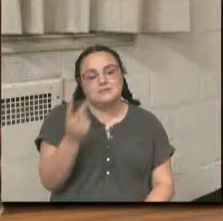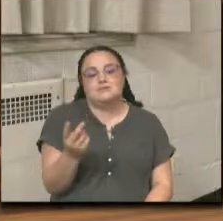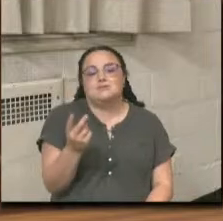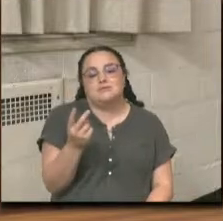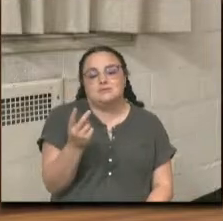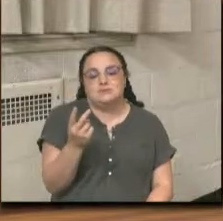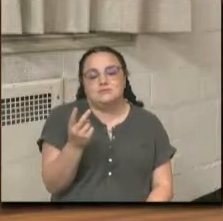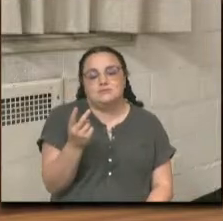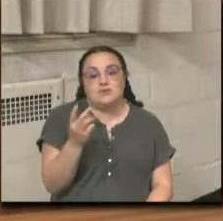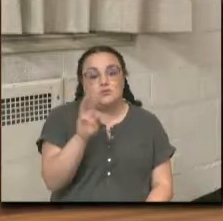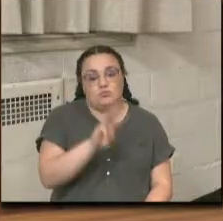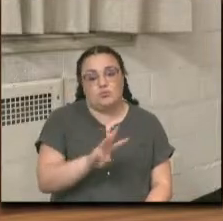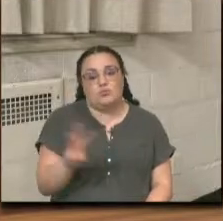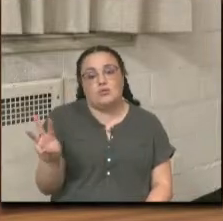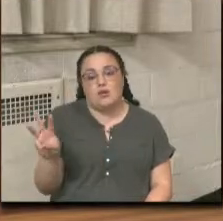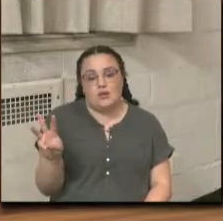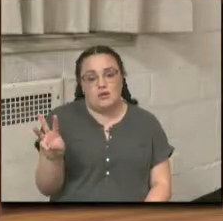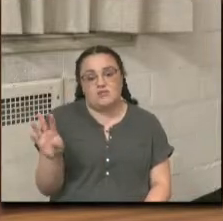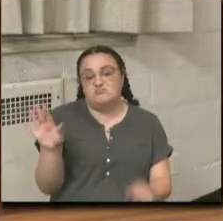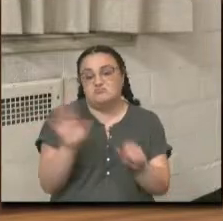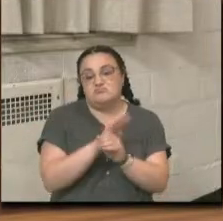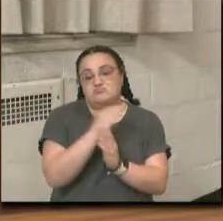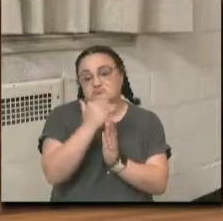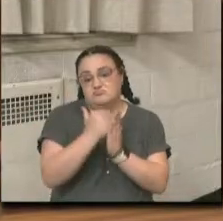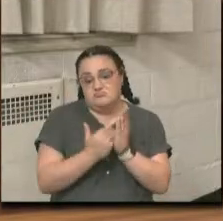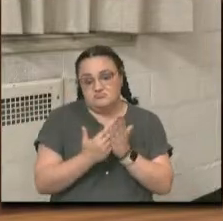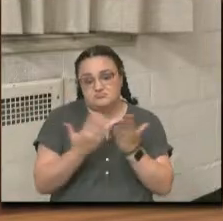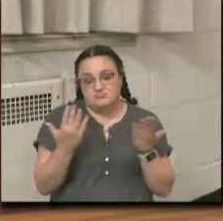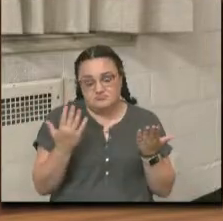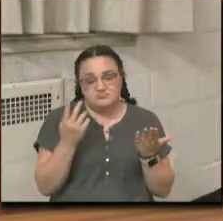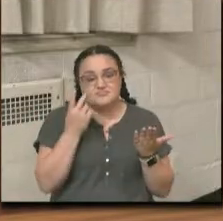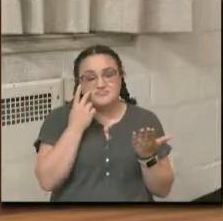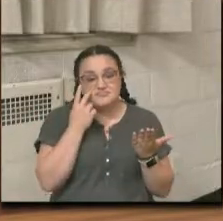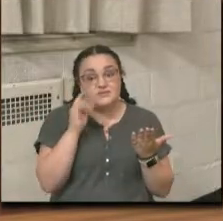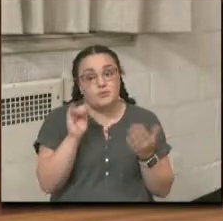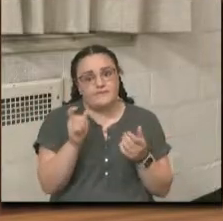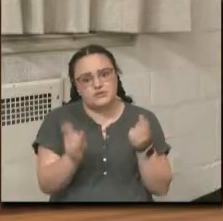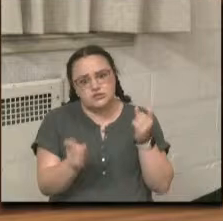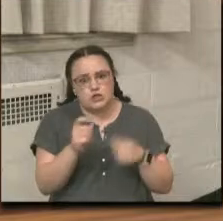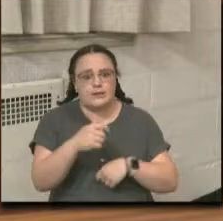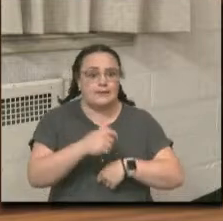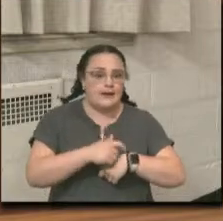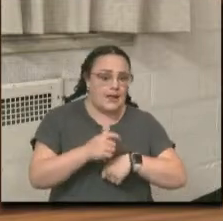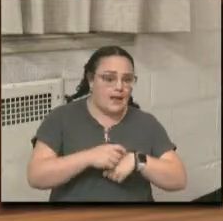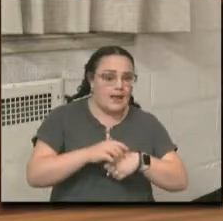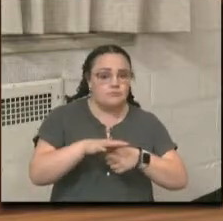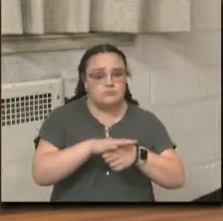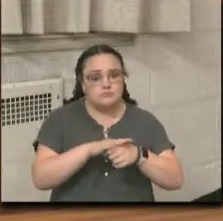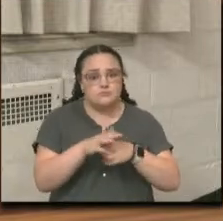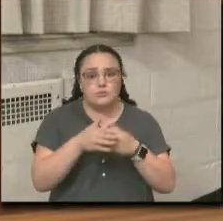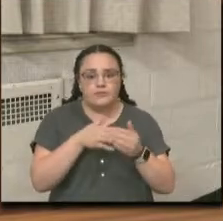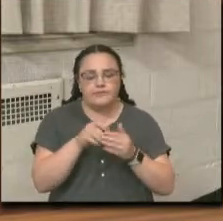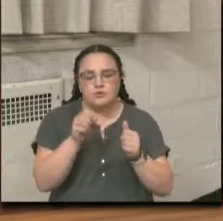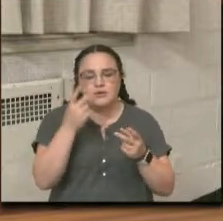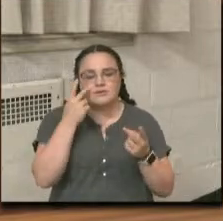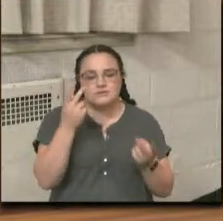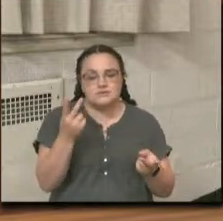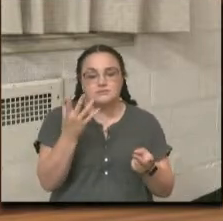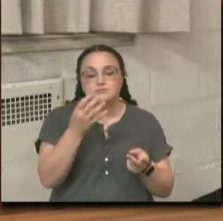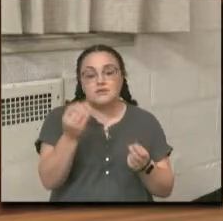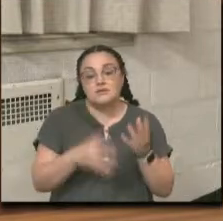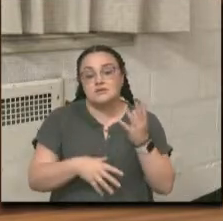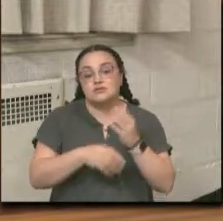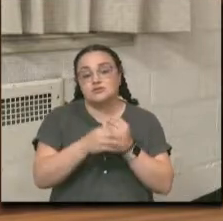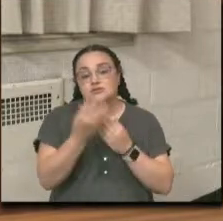where families can go to take a look at where some of those changes, where those sites are specifically. Additional free meal locations